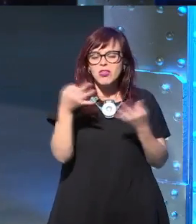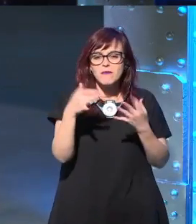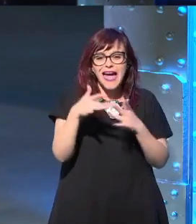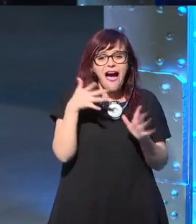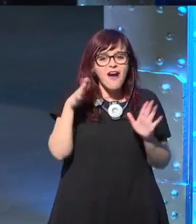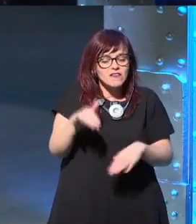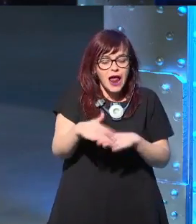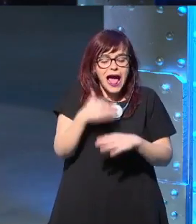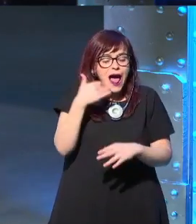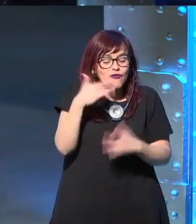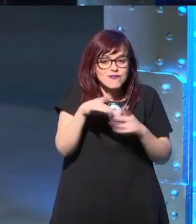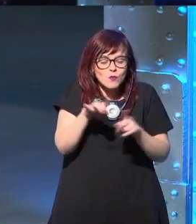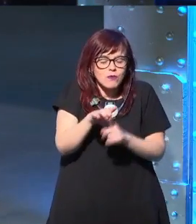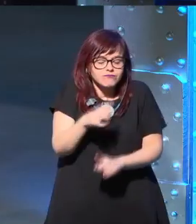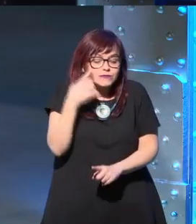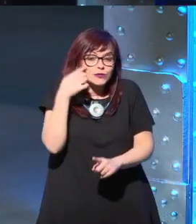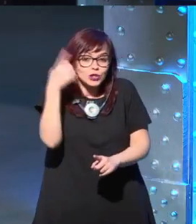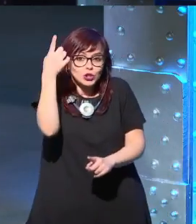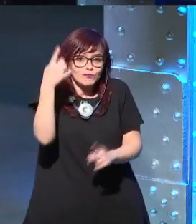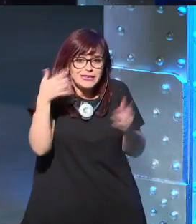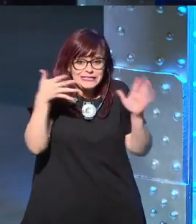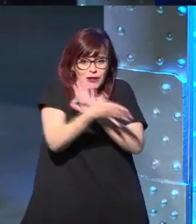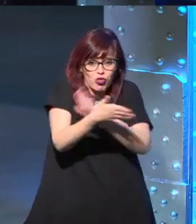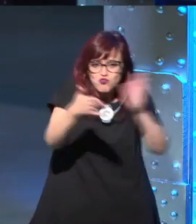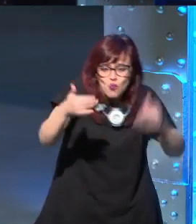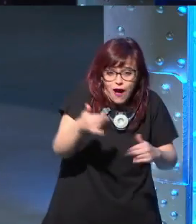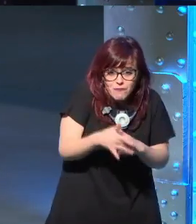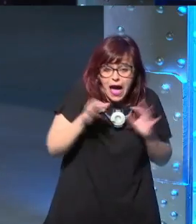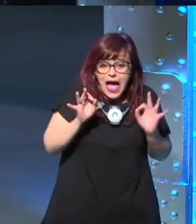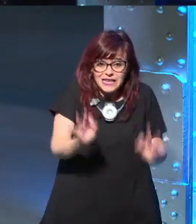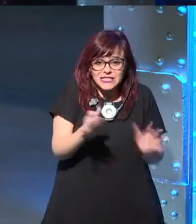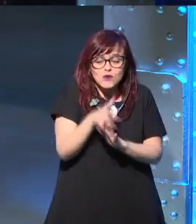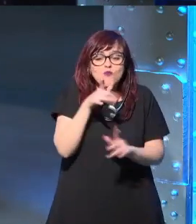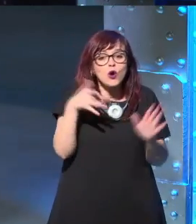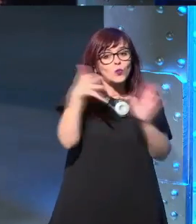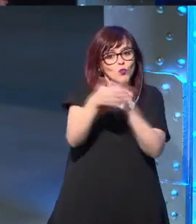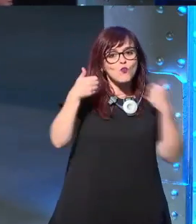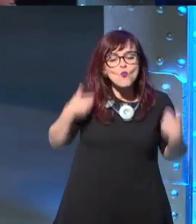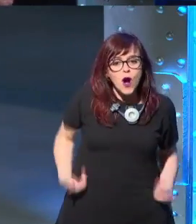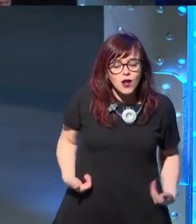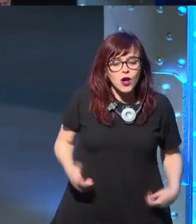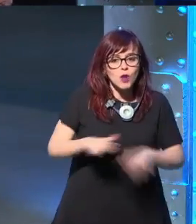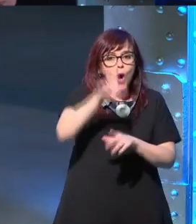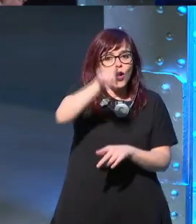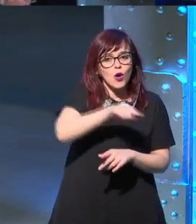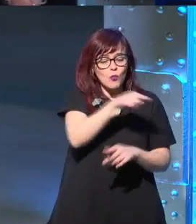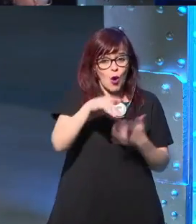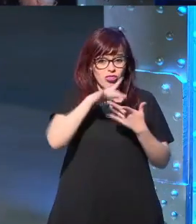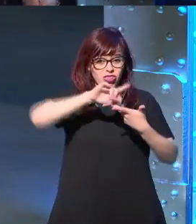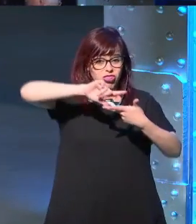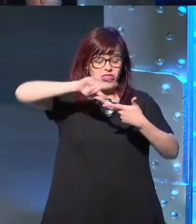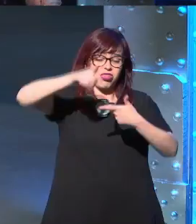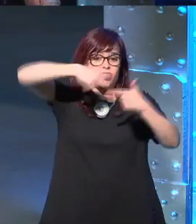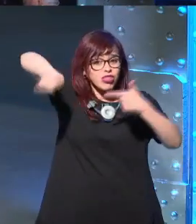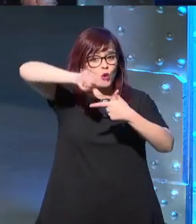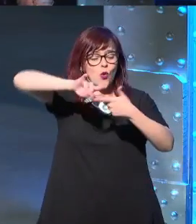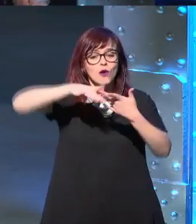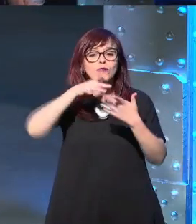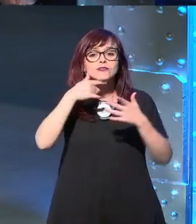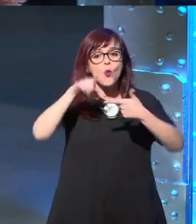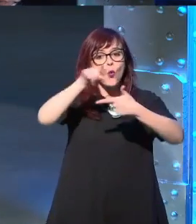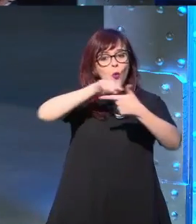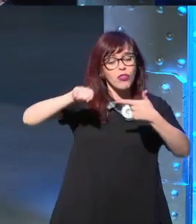with the proportions of a human helping you, it squares the circle. It creates a circle the same size as a